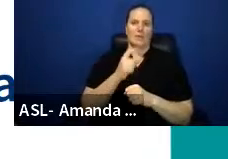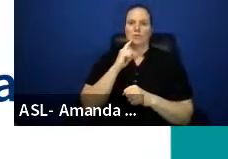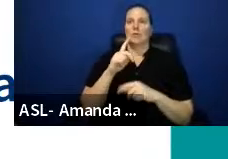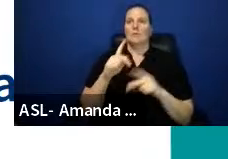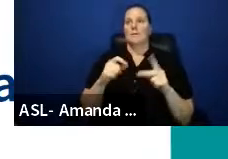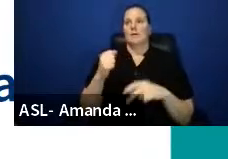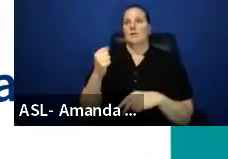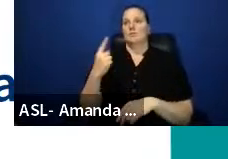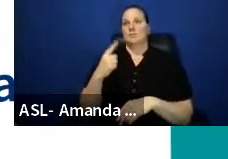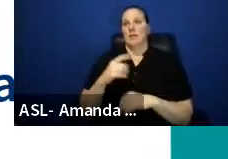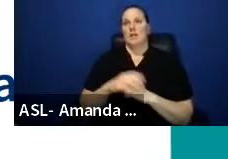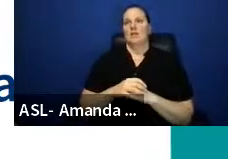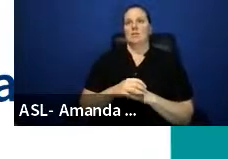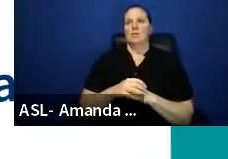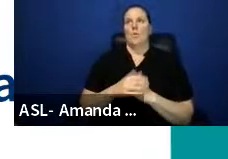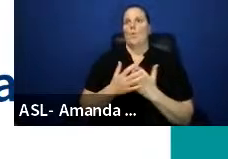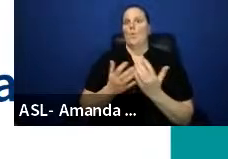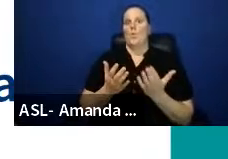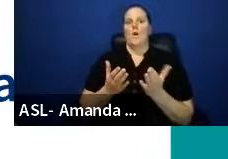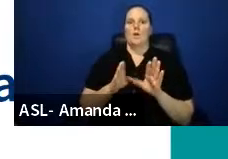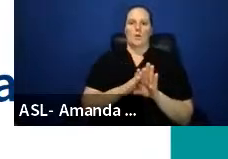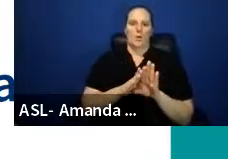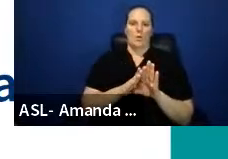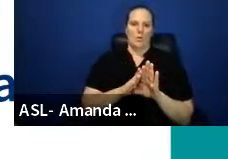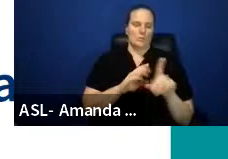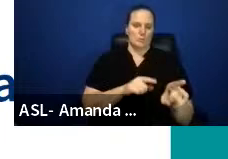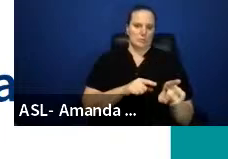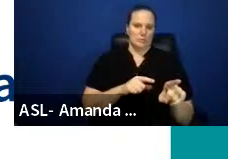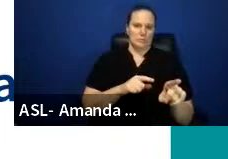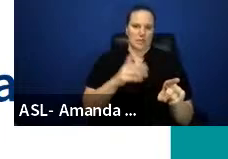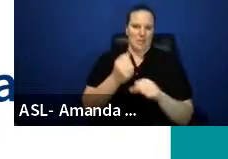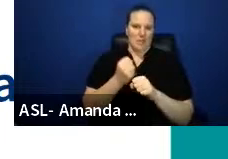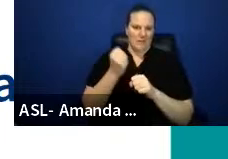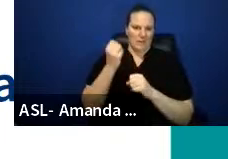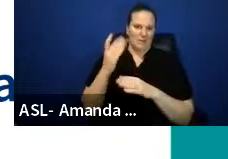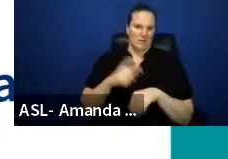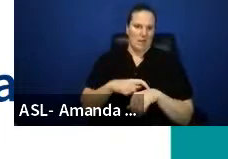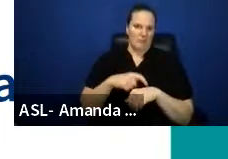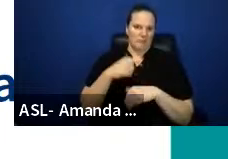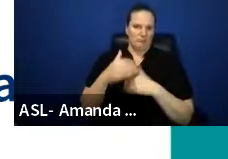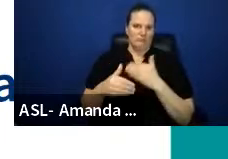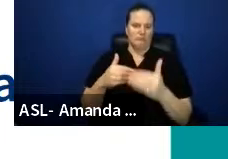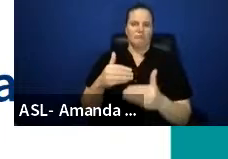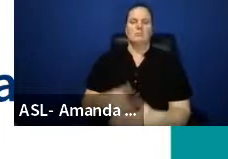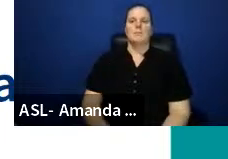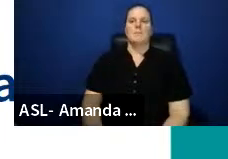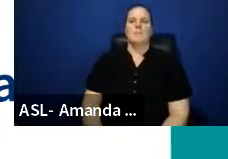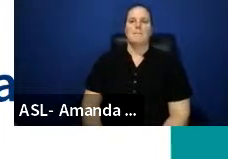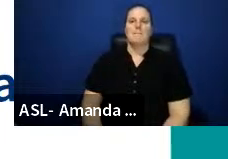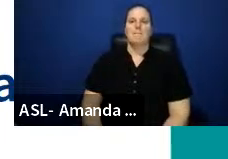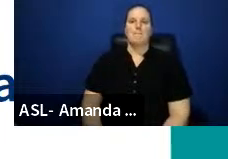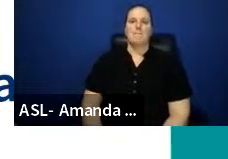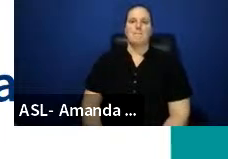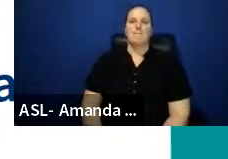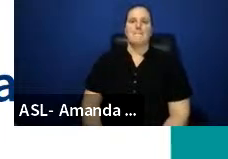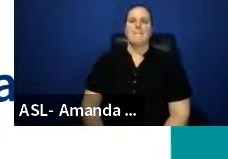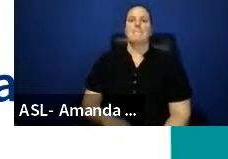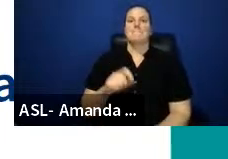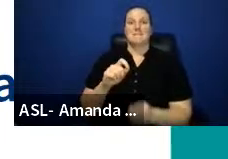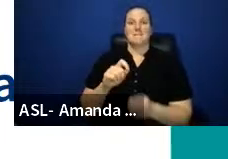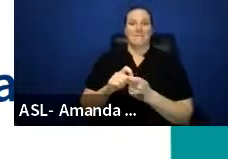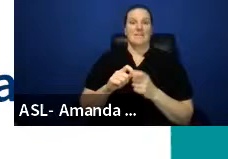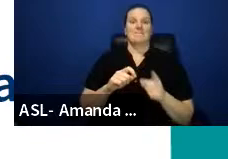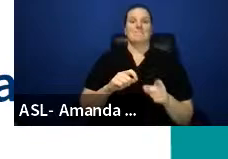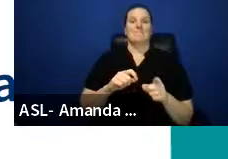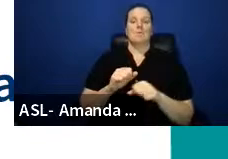understand, what might be closed off and get that information in a timely manner. there is a specific call out here for working